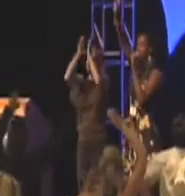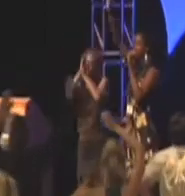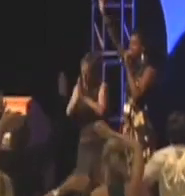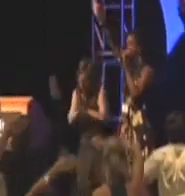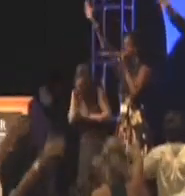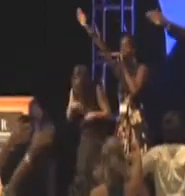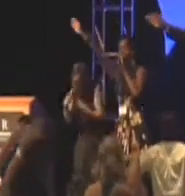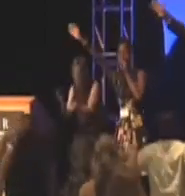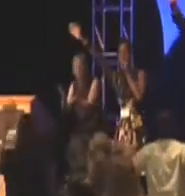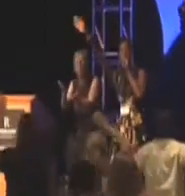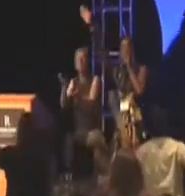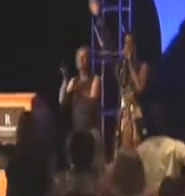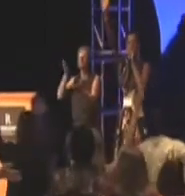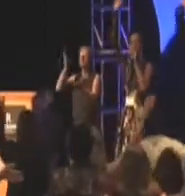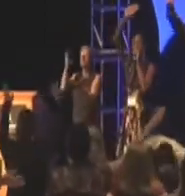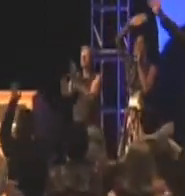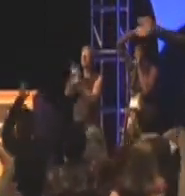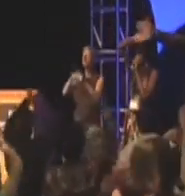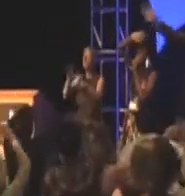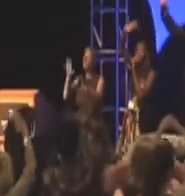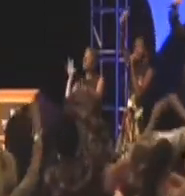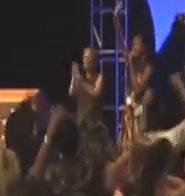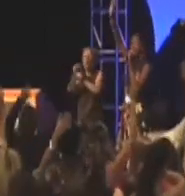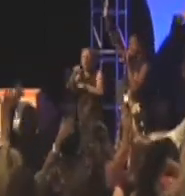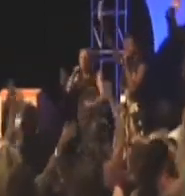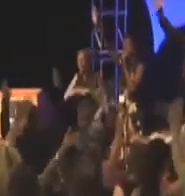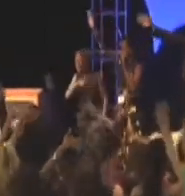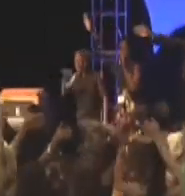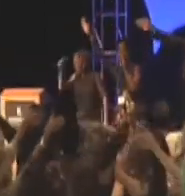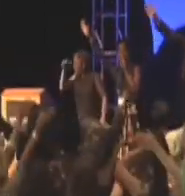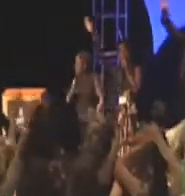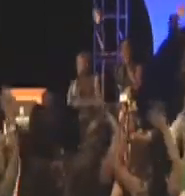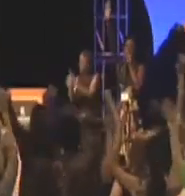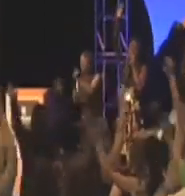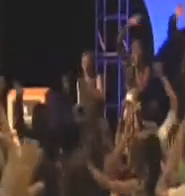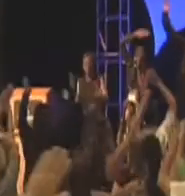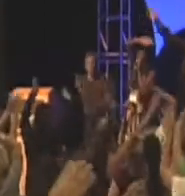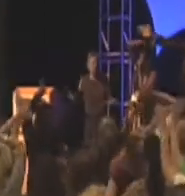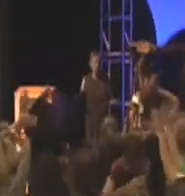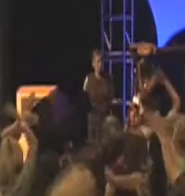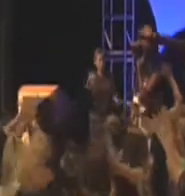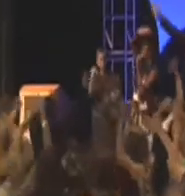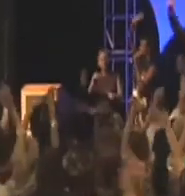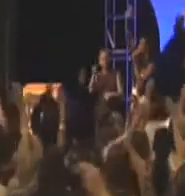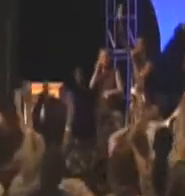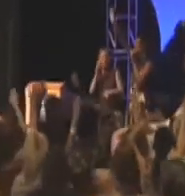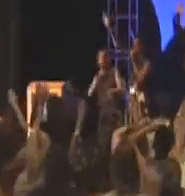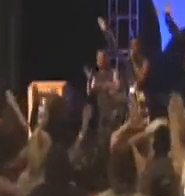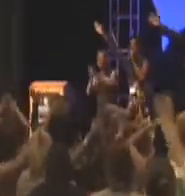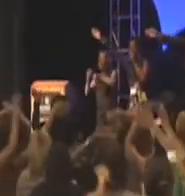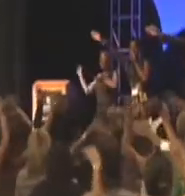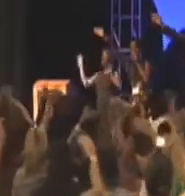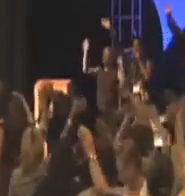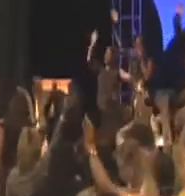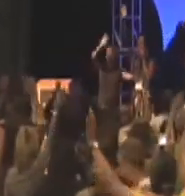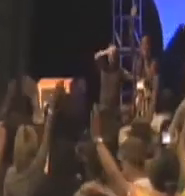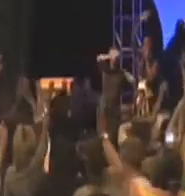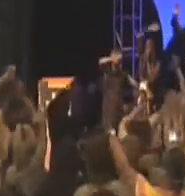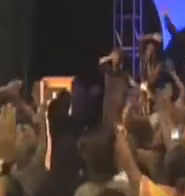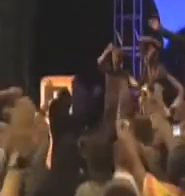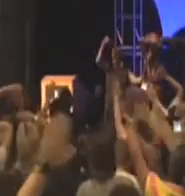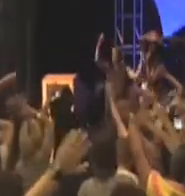sexual violence and assault on women. And we're gonna eliminate this violence and sexual abuse. Call to action.